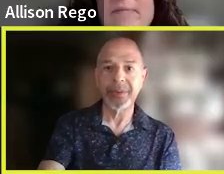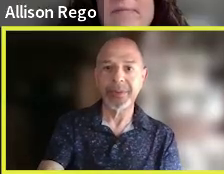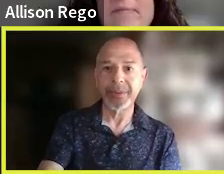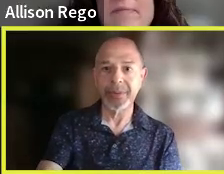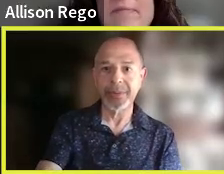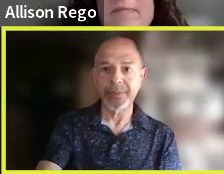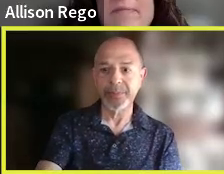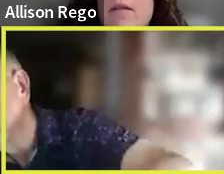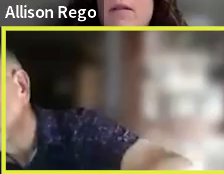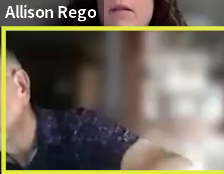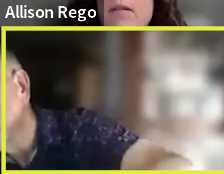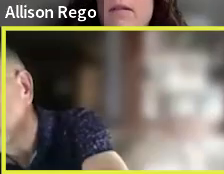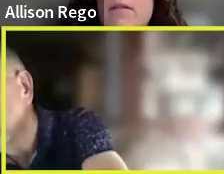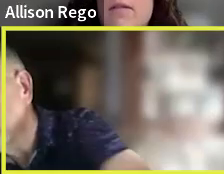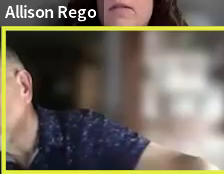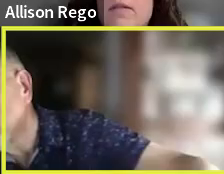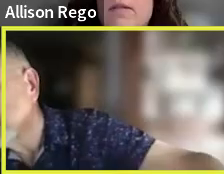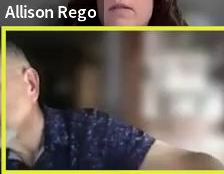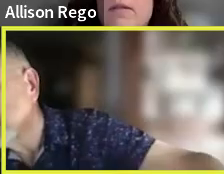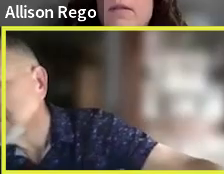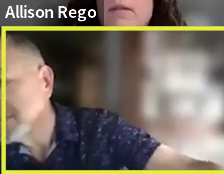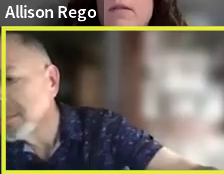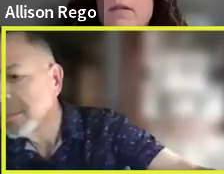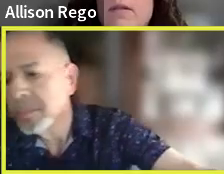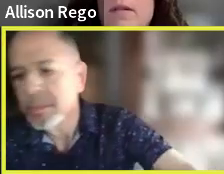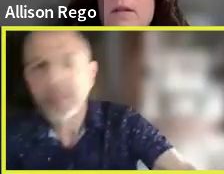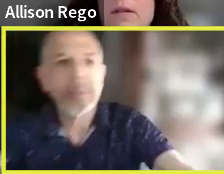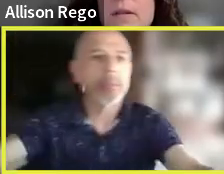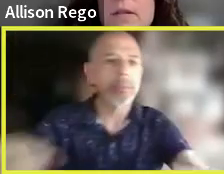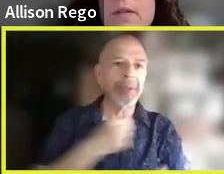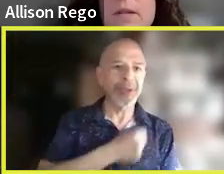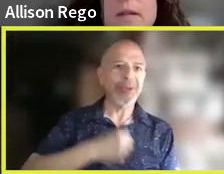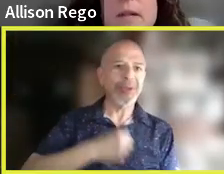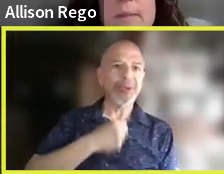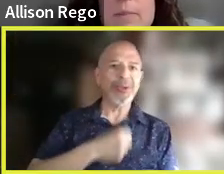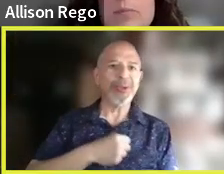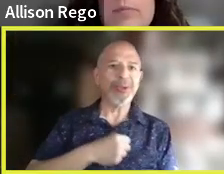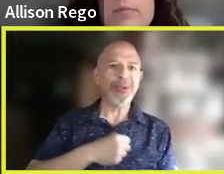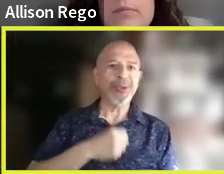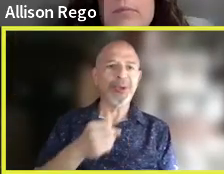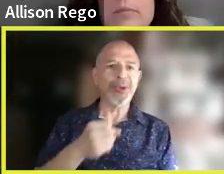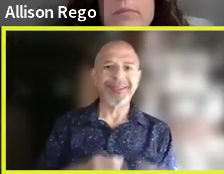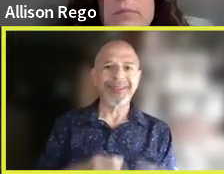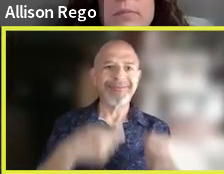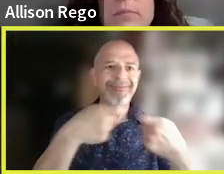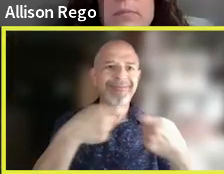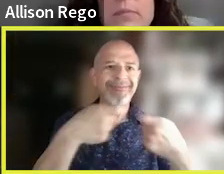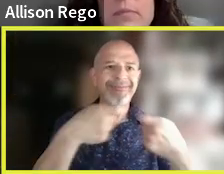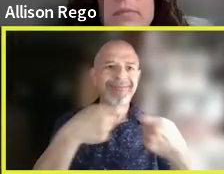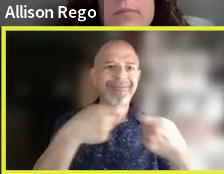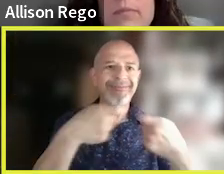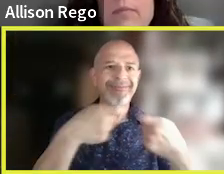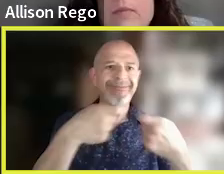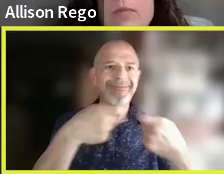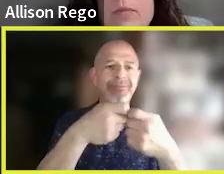Thank you. All right, anyone else? Michelle, I Before just want to mention that I'm excited to